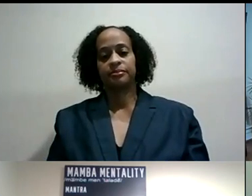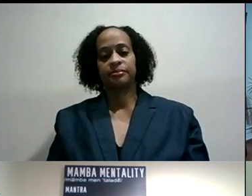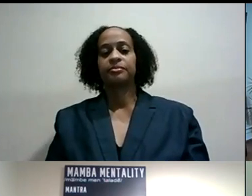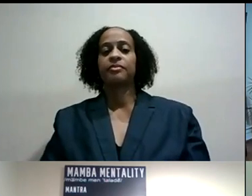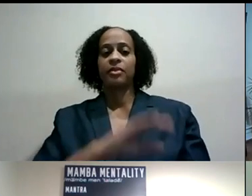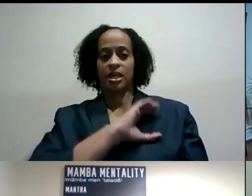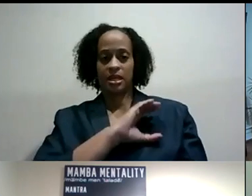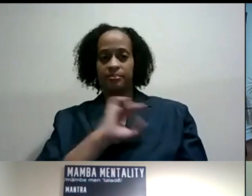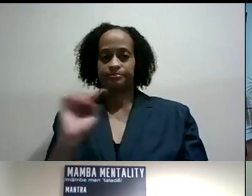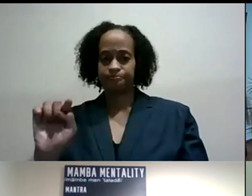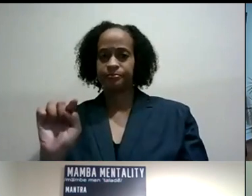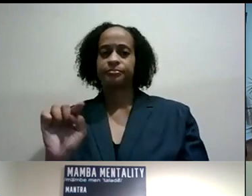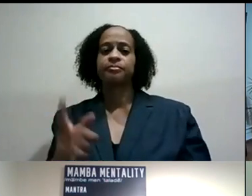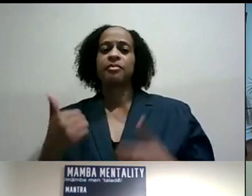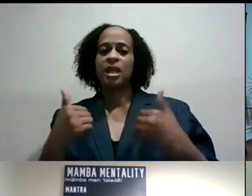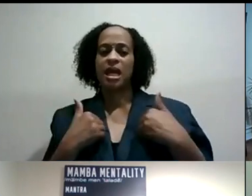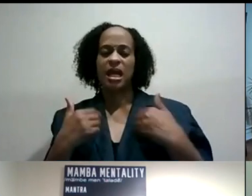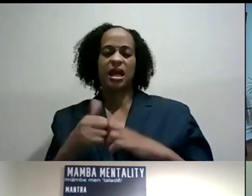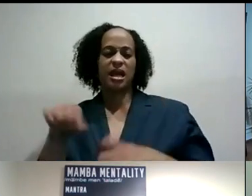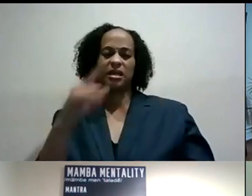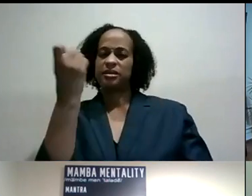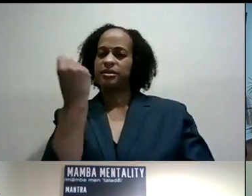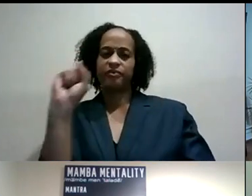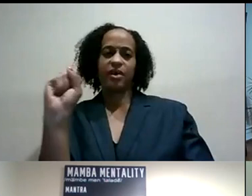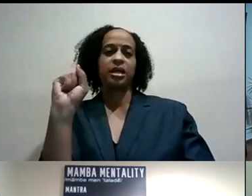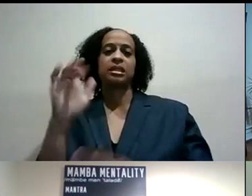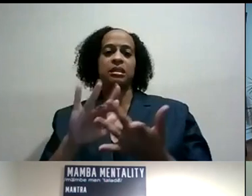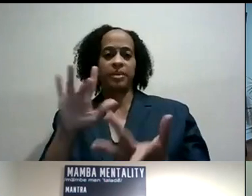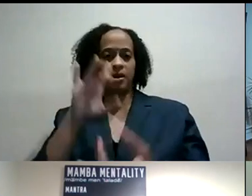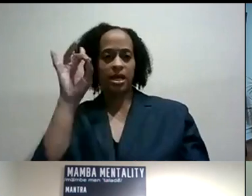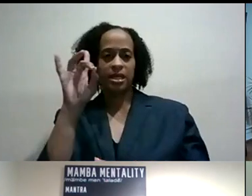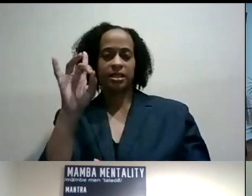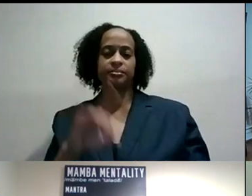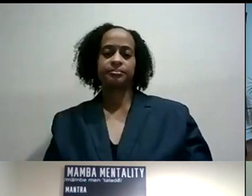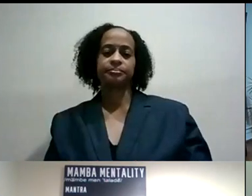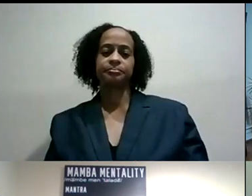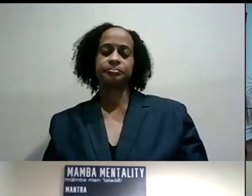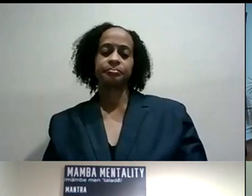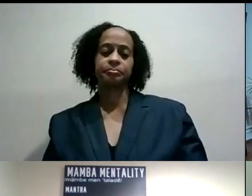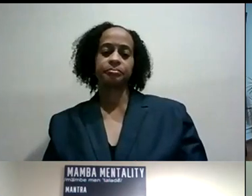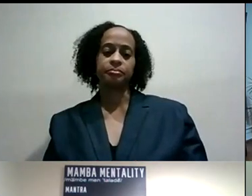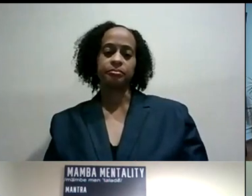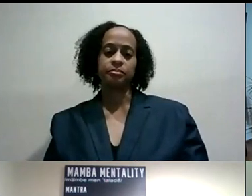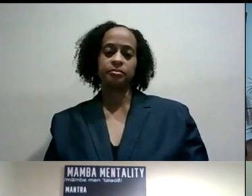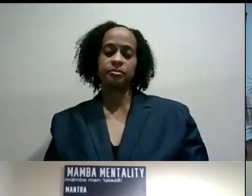Cain had this defiant spirit, she says, and